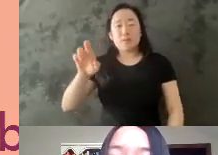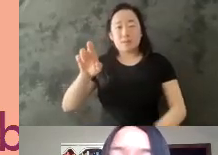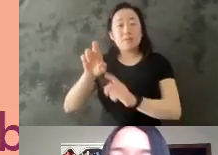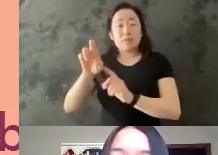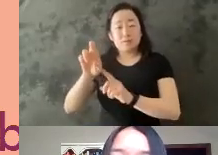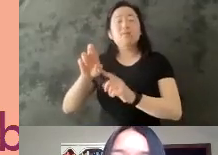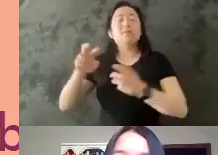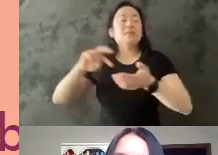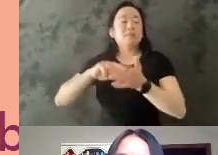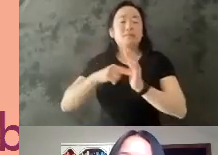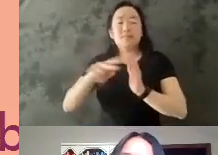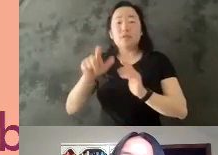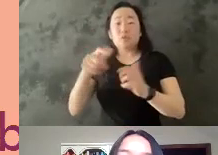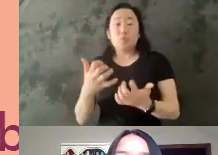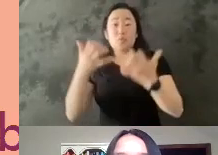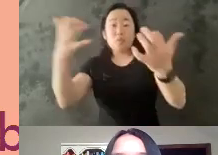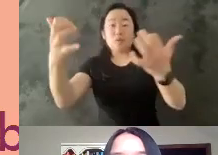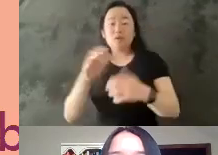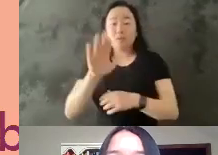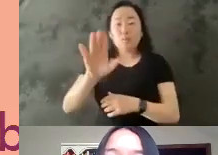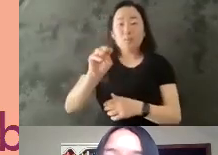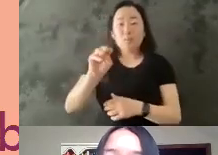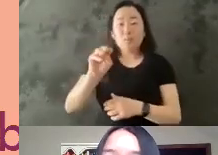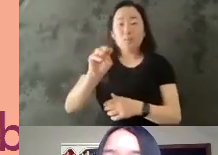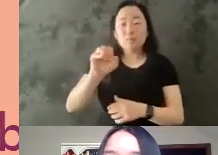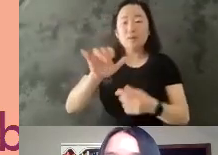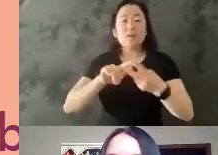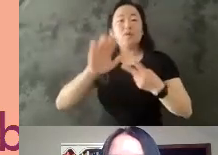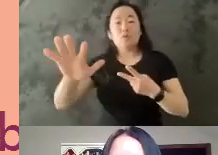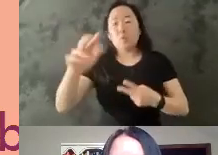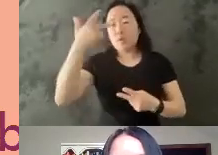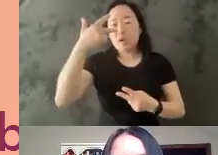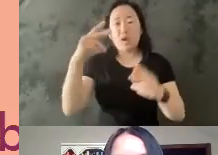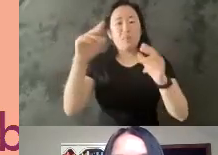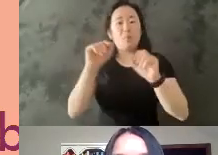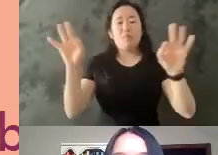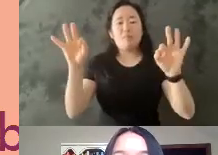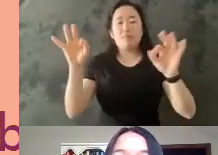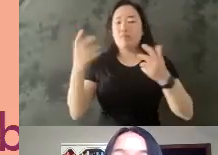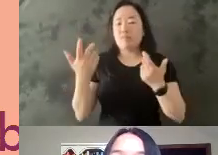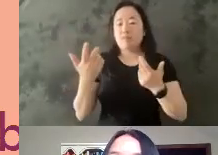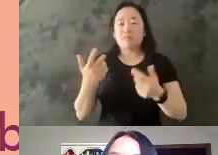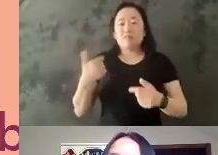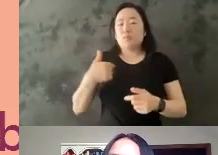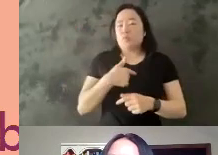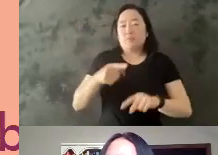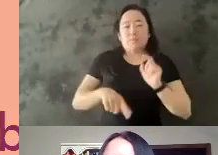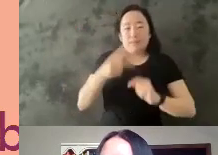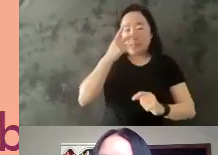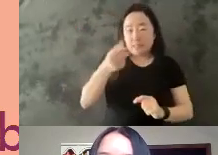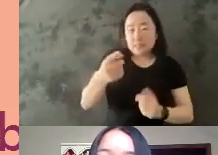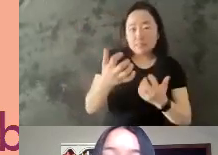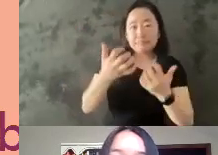are automatically turned off, so no one can hear or see the attendees. You are welcome to submit